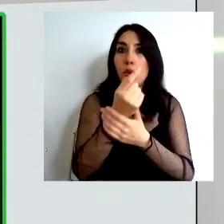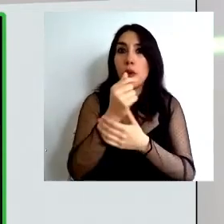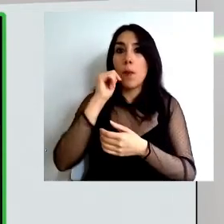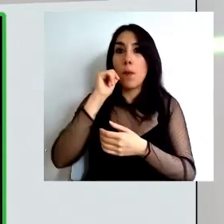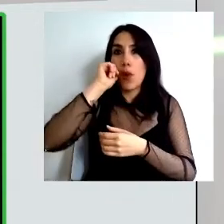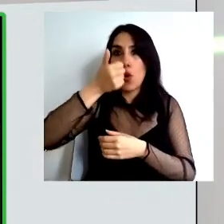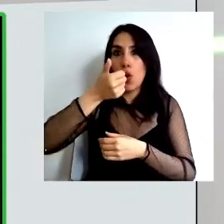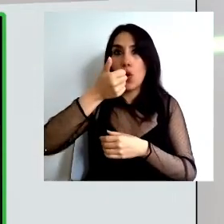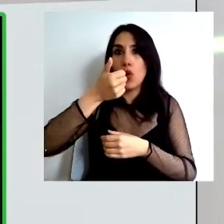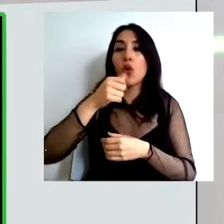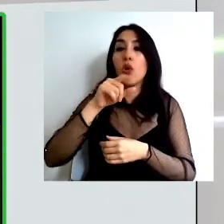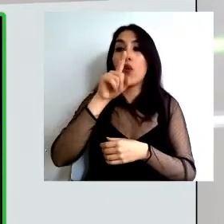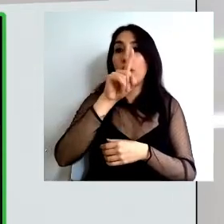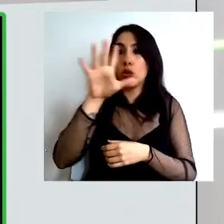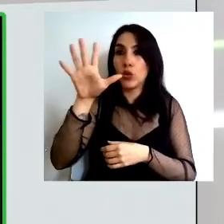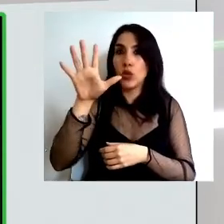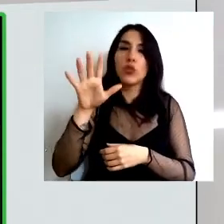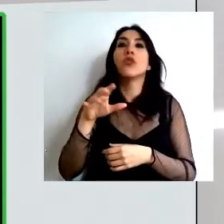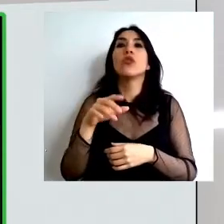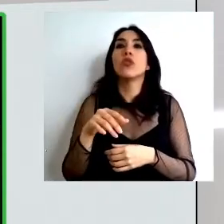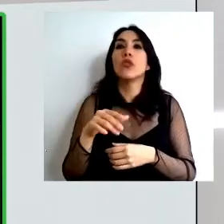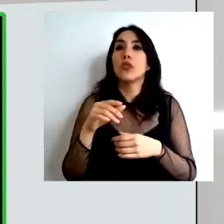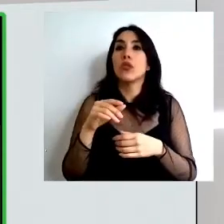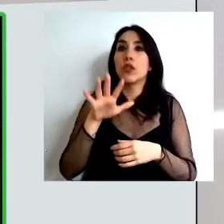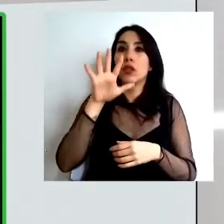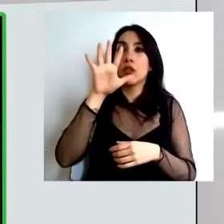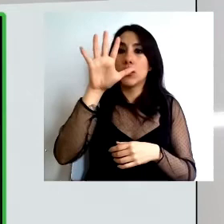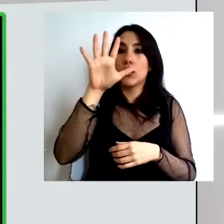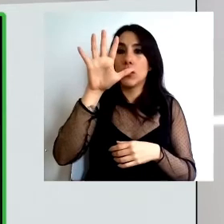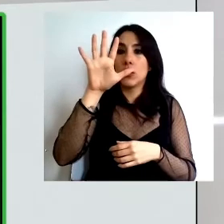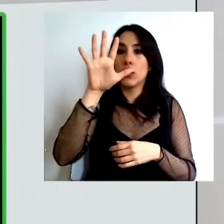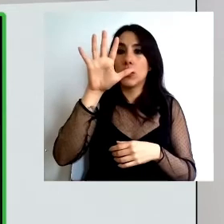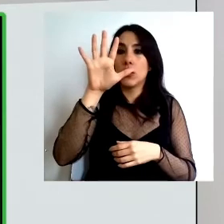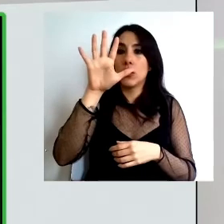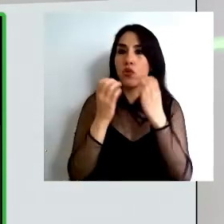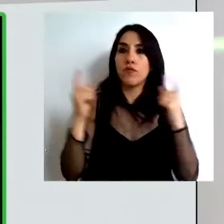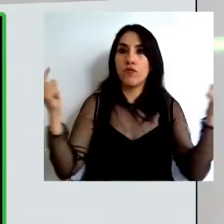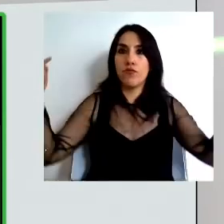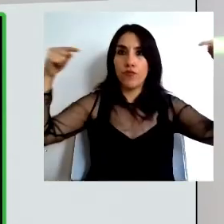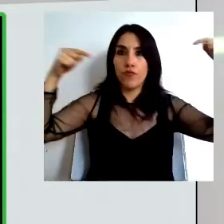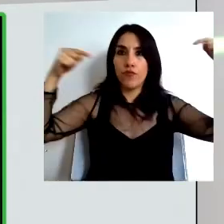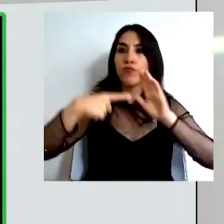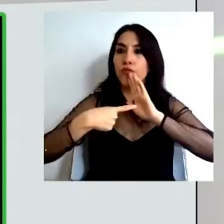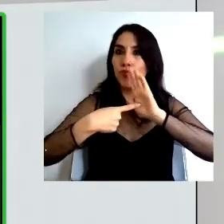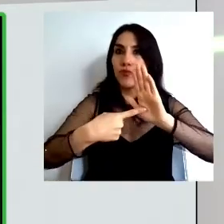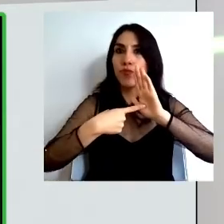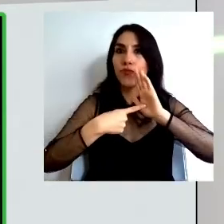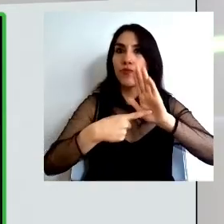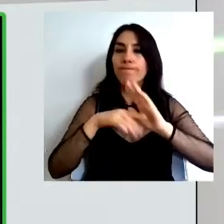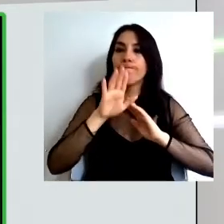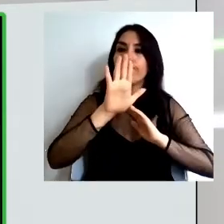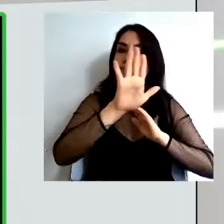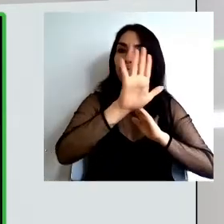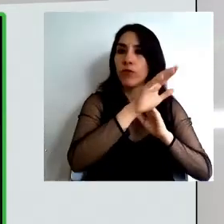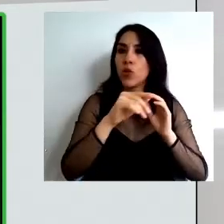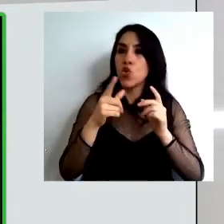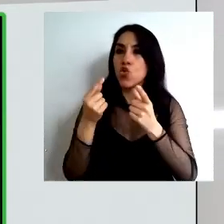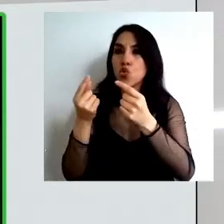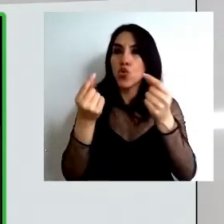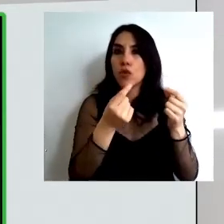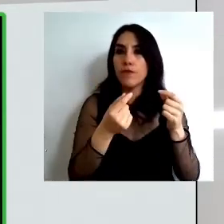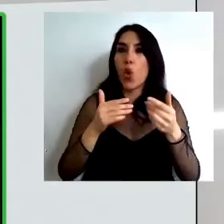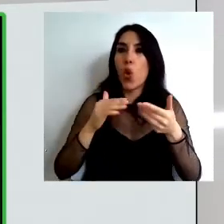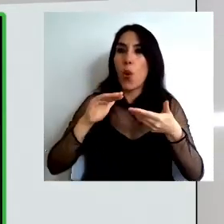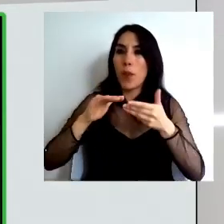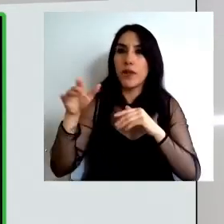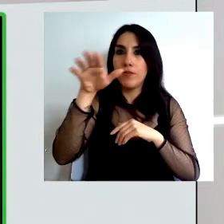pitching, so presenting their solution and their replication strategy and how you as partners could perhaps support